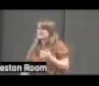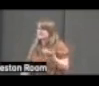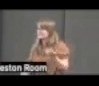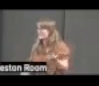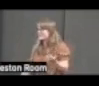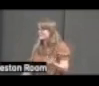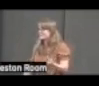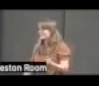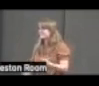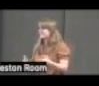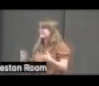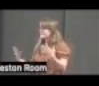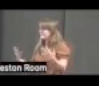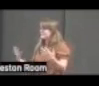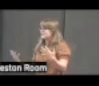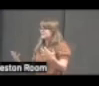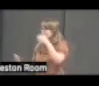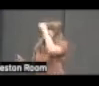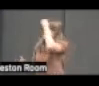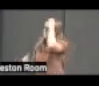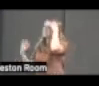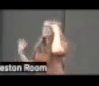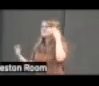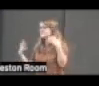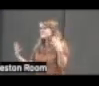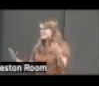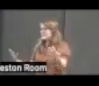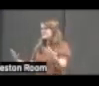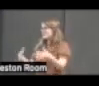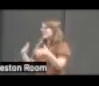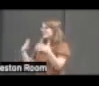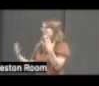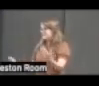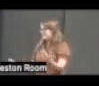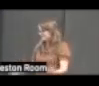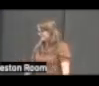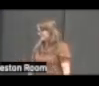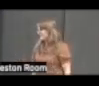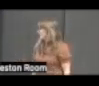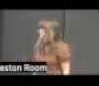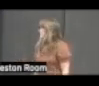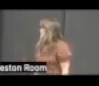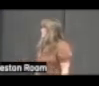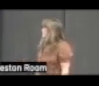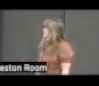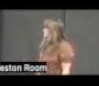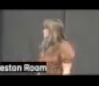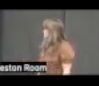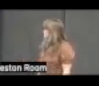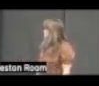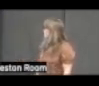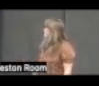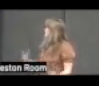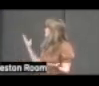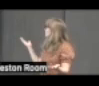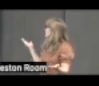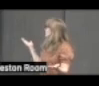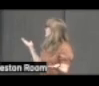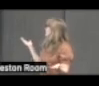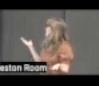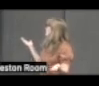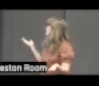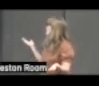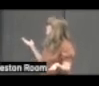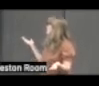like, well, Darwin exists. People, sexual selection, the evolution. So I'm going to show you,